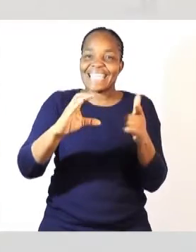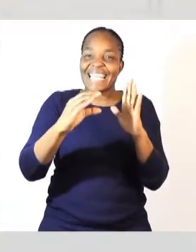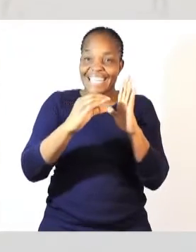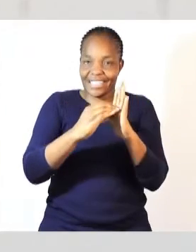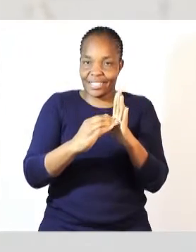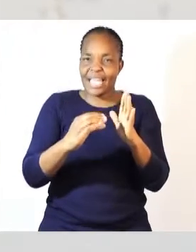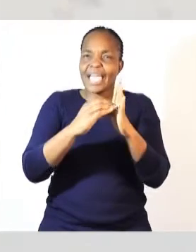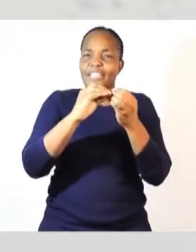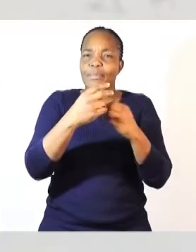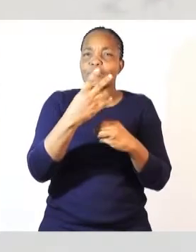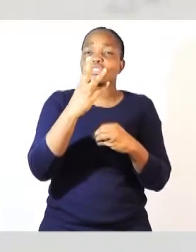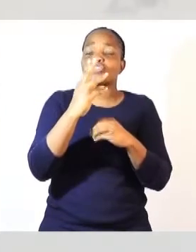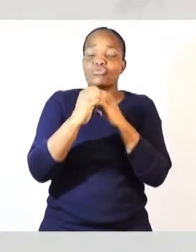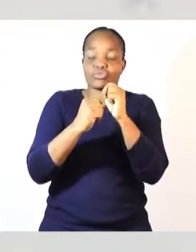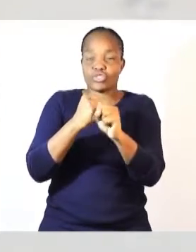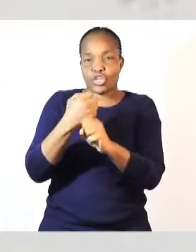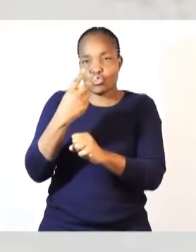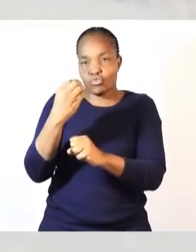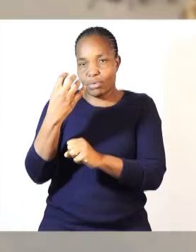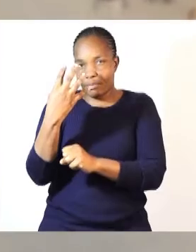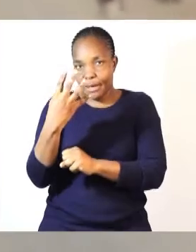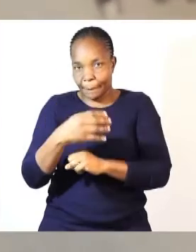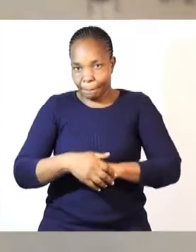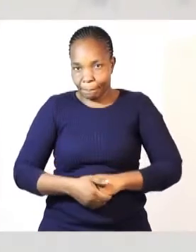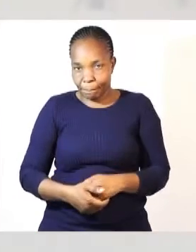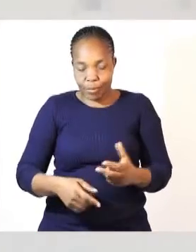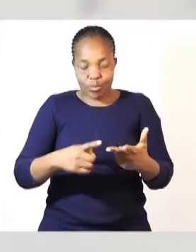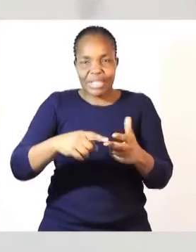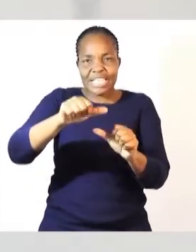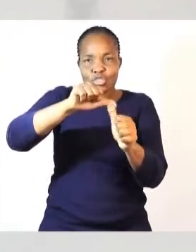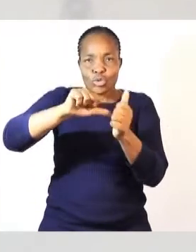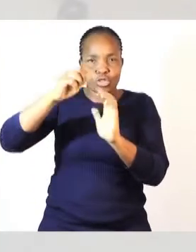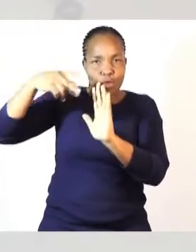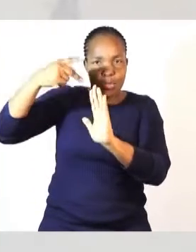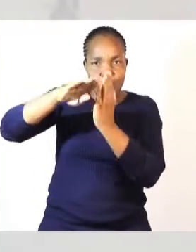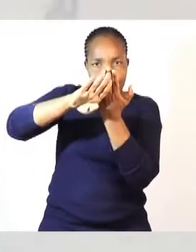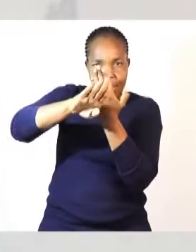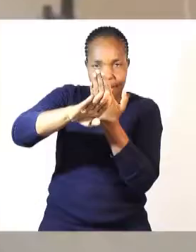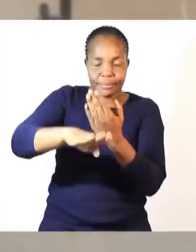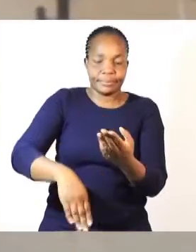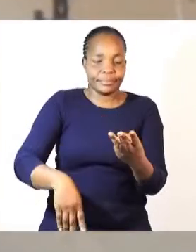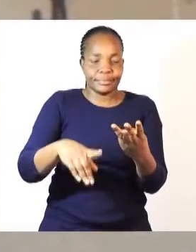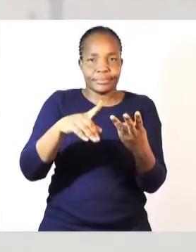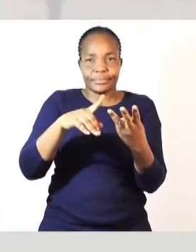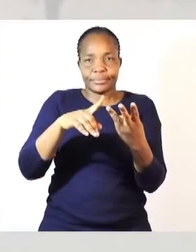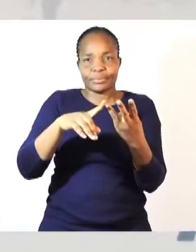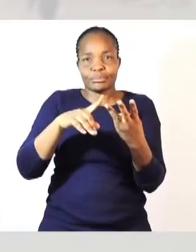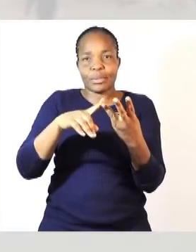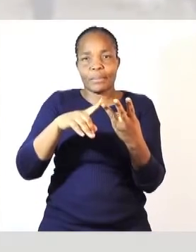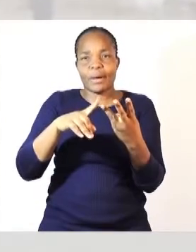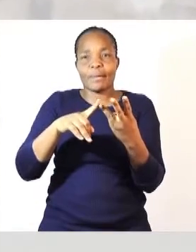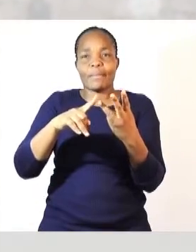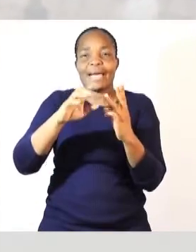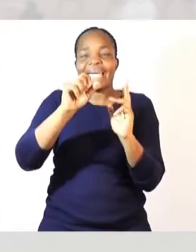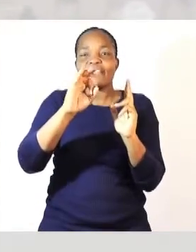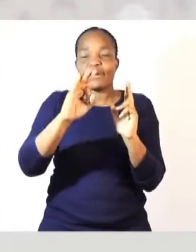Council Act No. 26 of 2004, the Social Protection Policy, Affirmative Action Employment